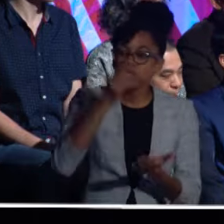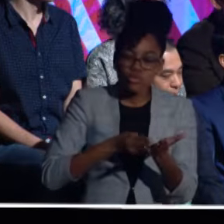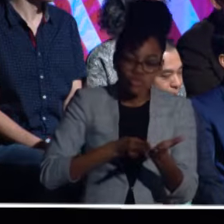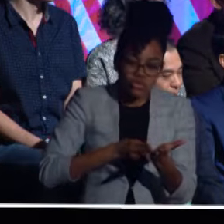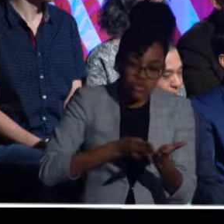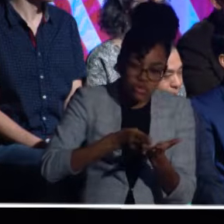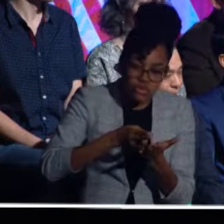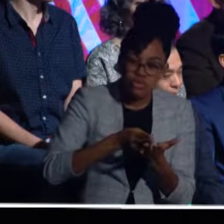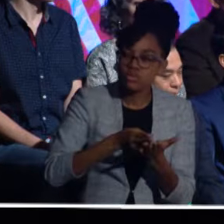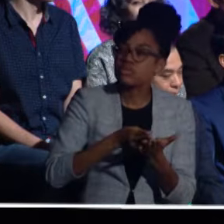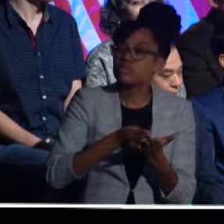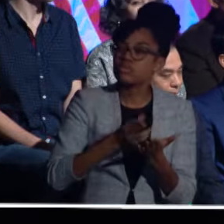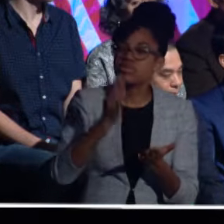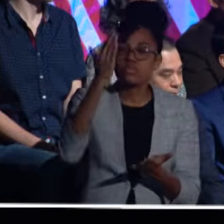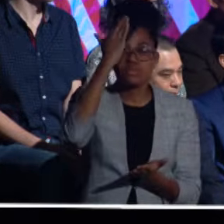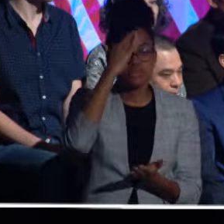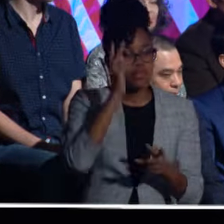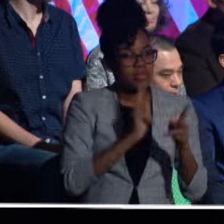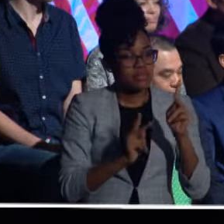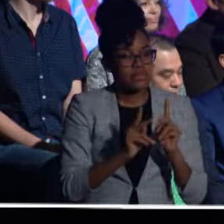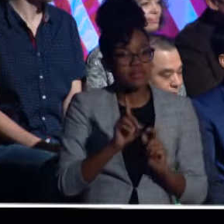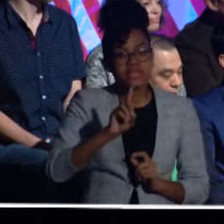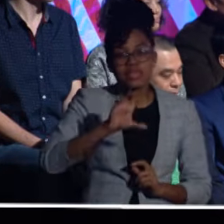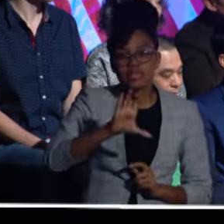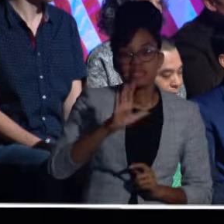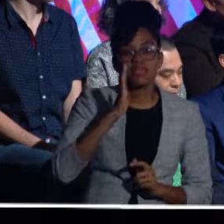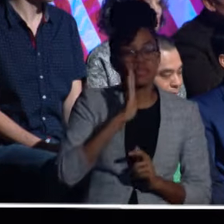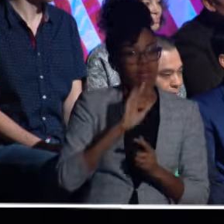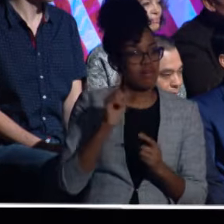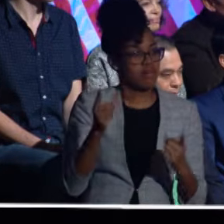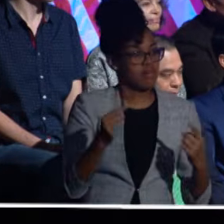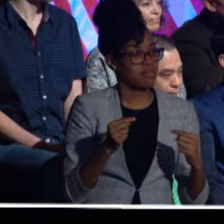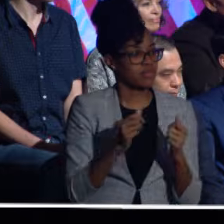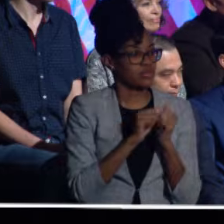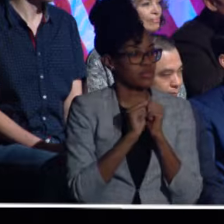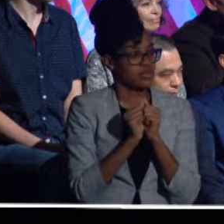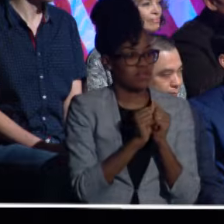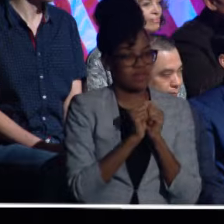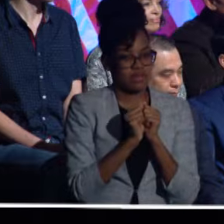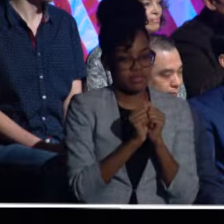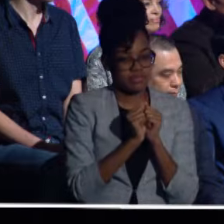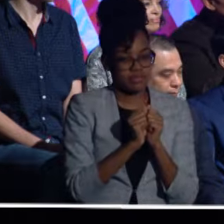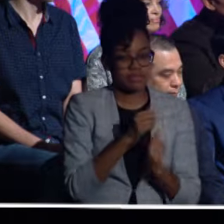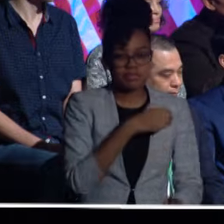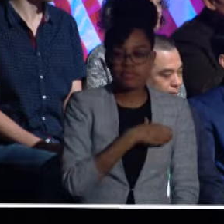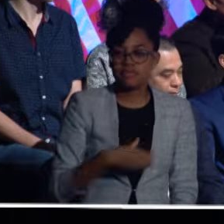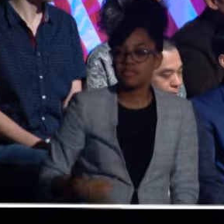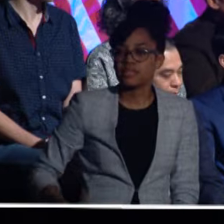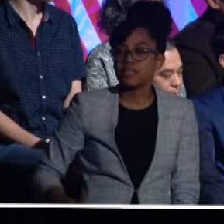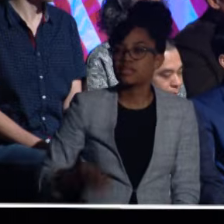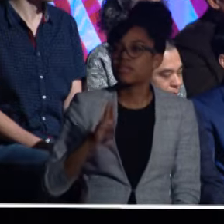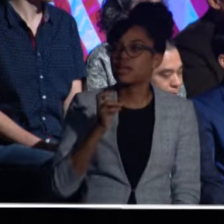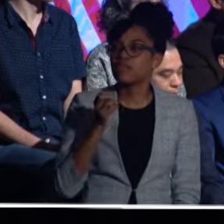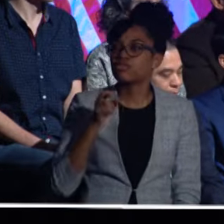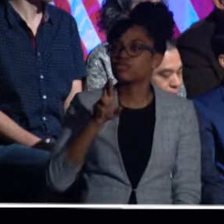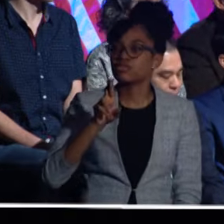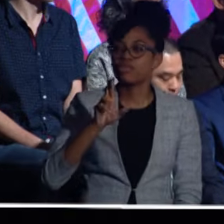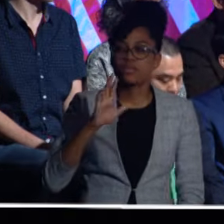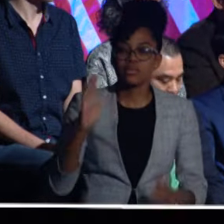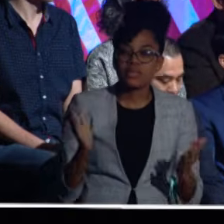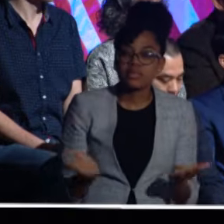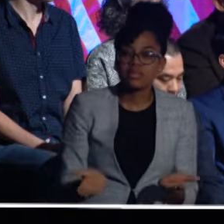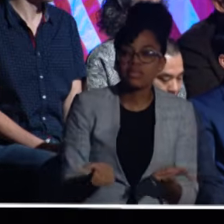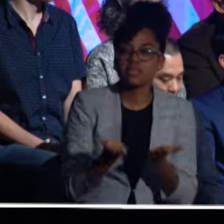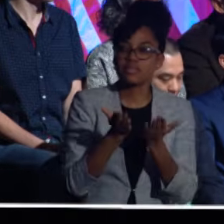this city and these people might be together. We especially lift up Mayor Bowser to you today. May her body